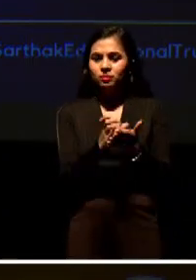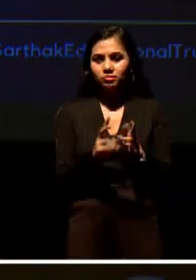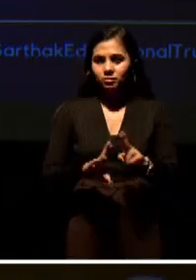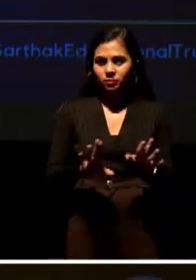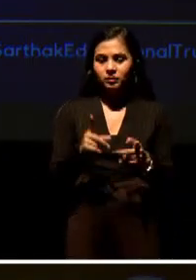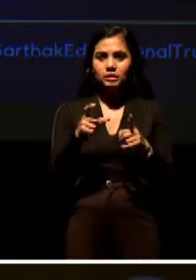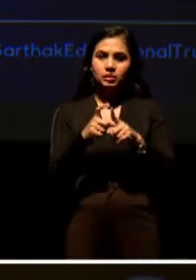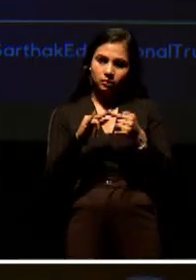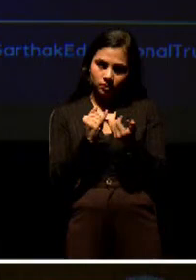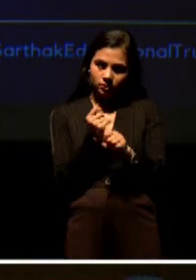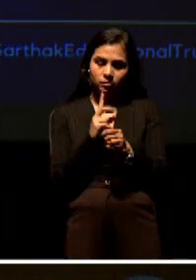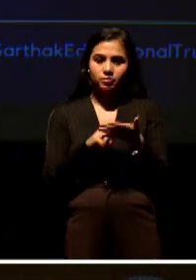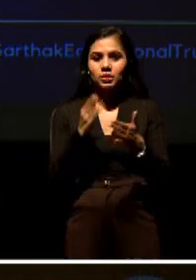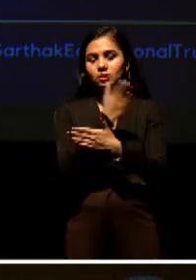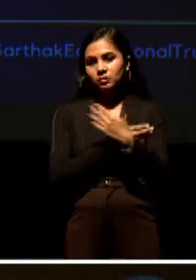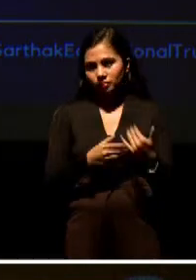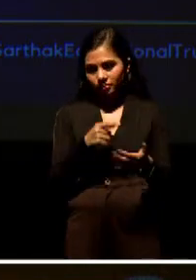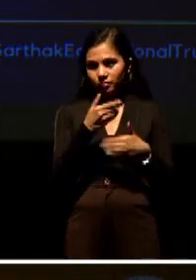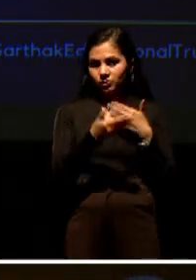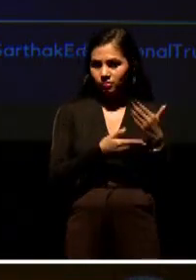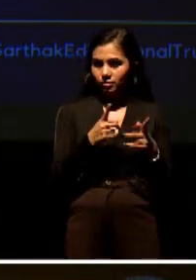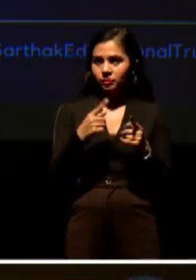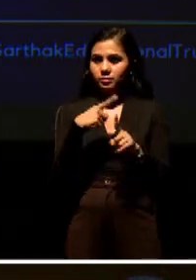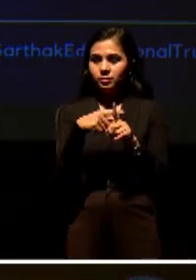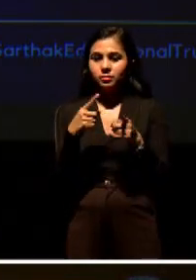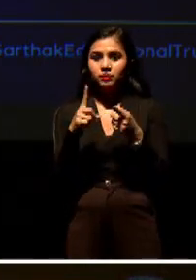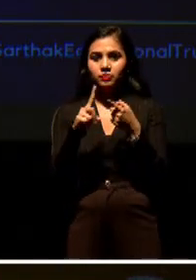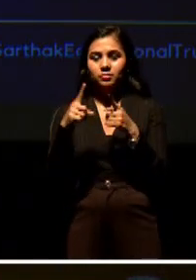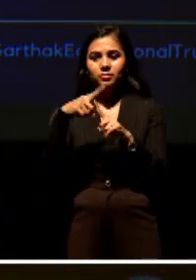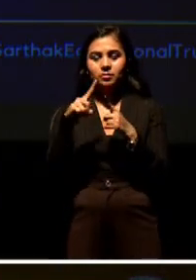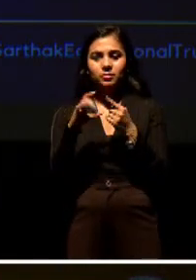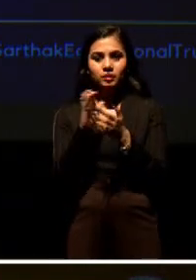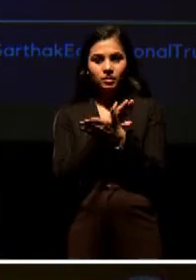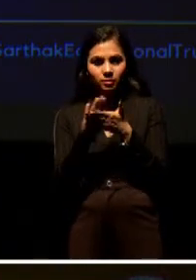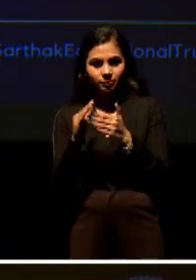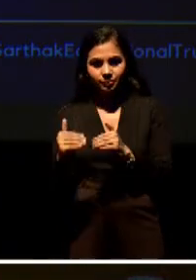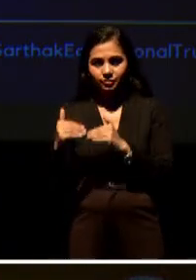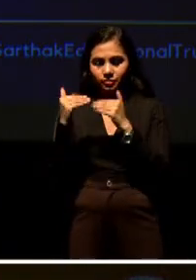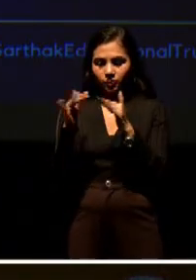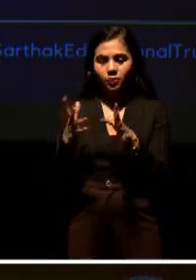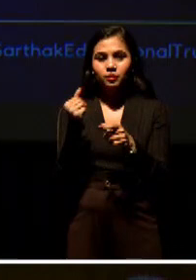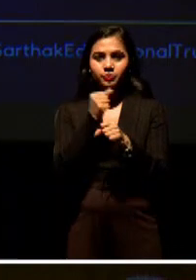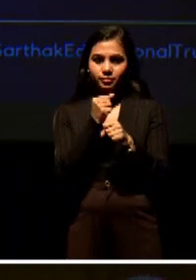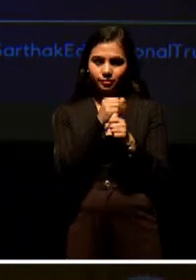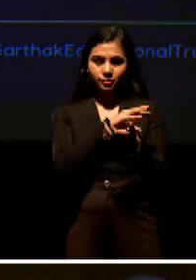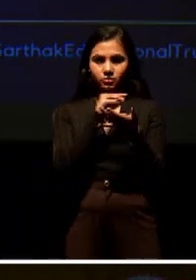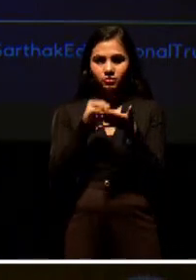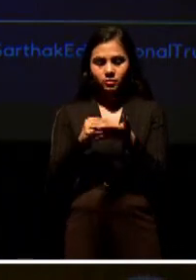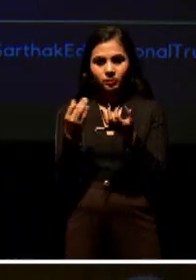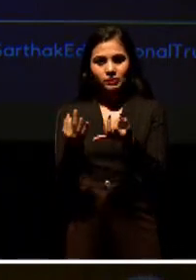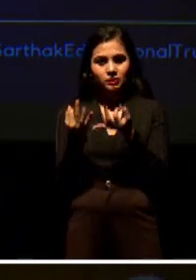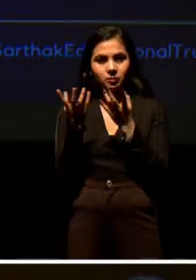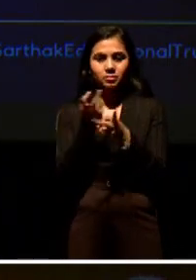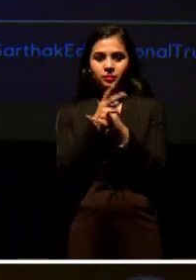for disability. And at the MTech level or the PhD level, government can give specific or